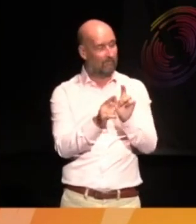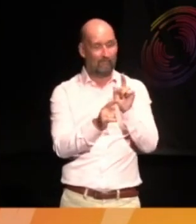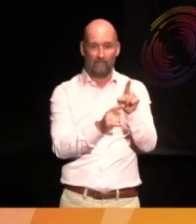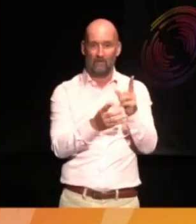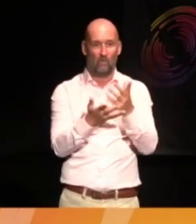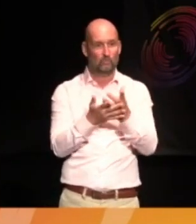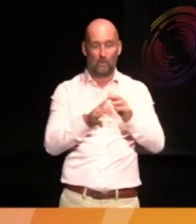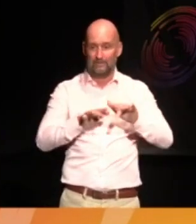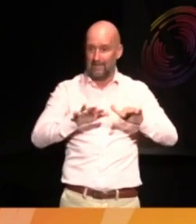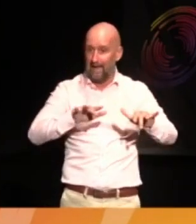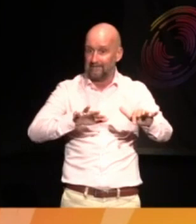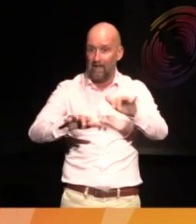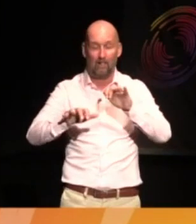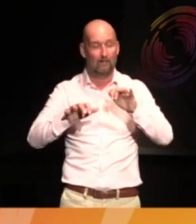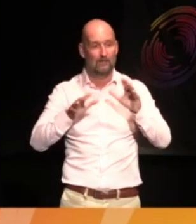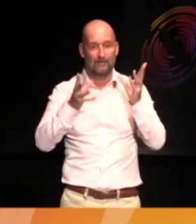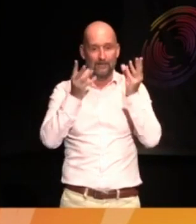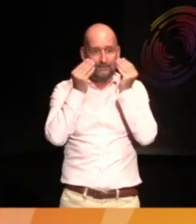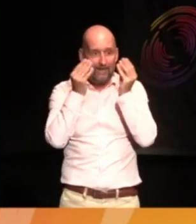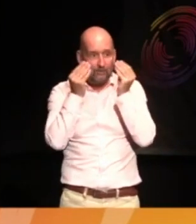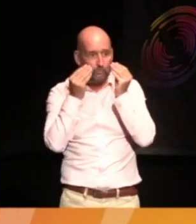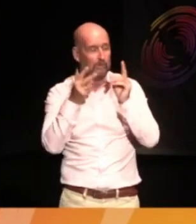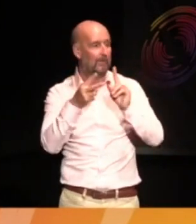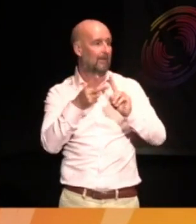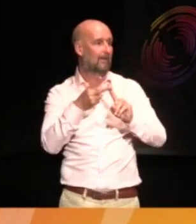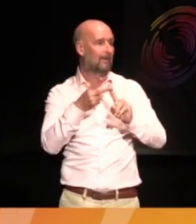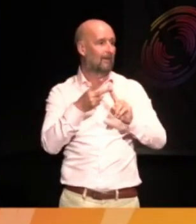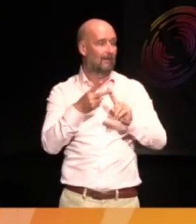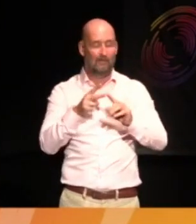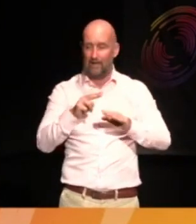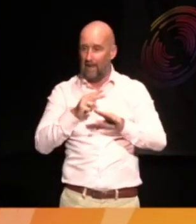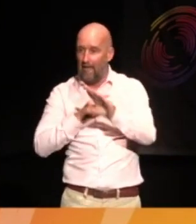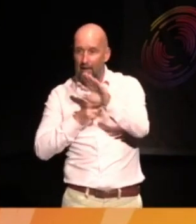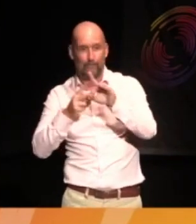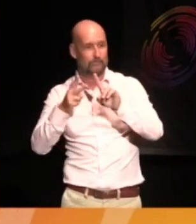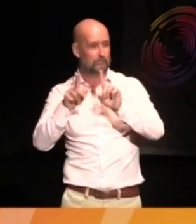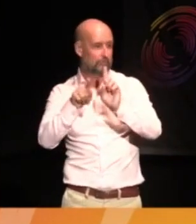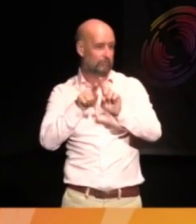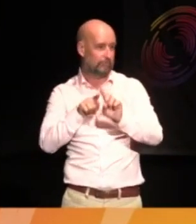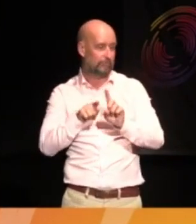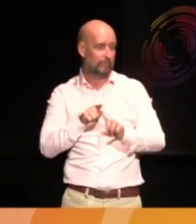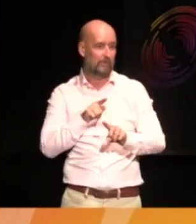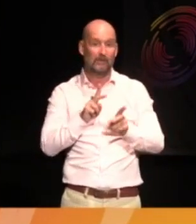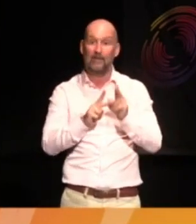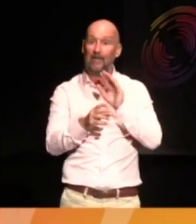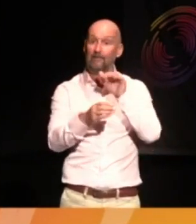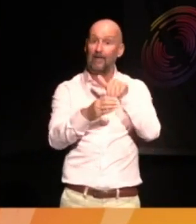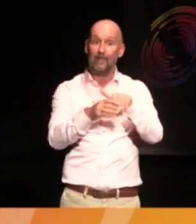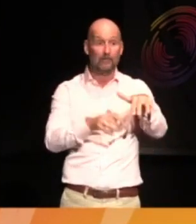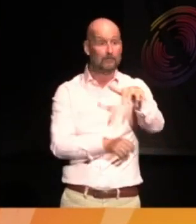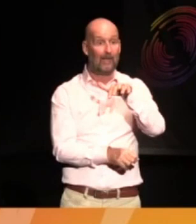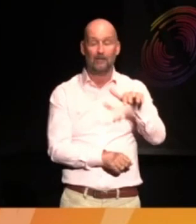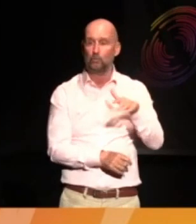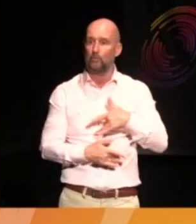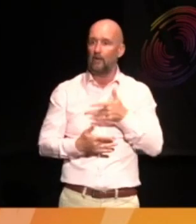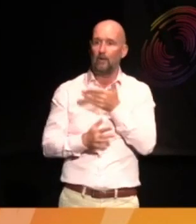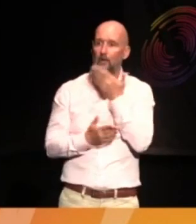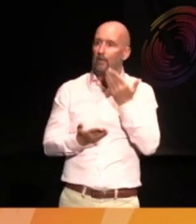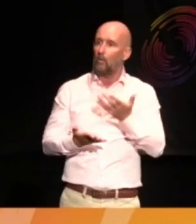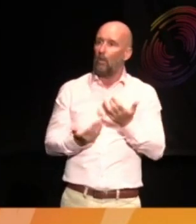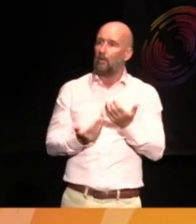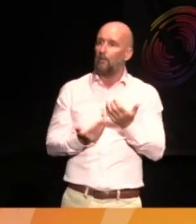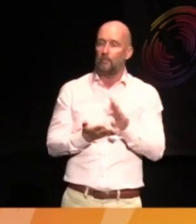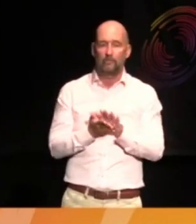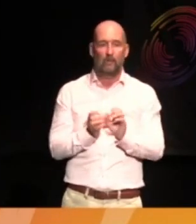tactile, sensory. They could have all of the lifts and all of the ramps, but if within the space you do not feel welcome, then everything else falls flat.